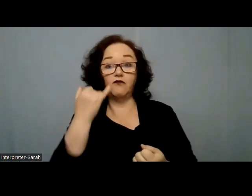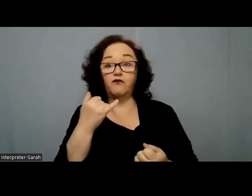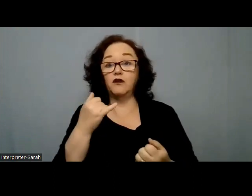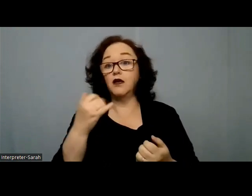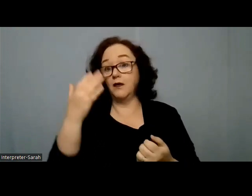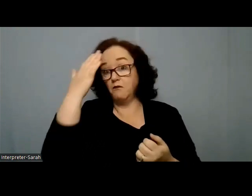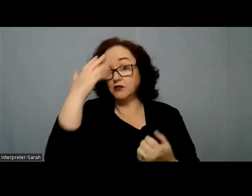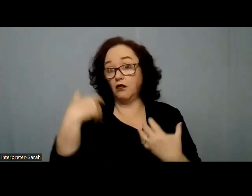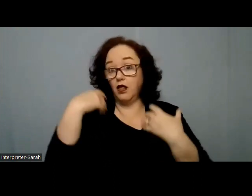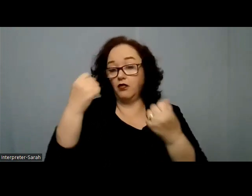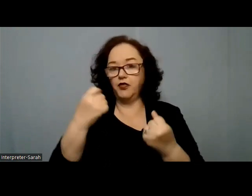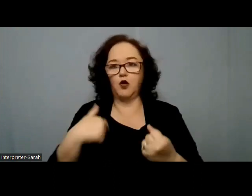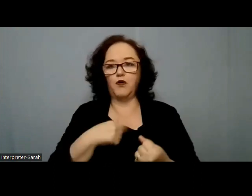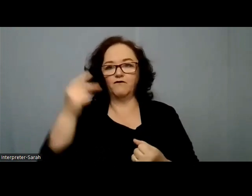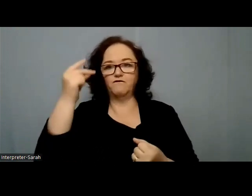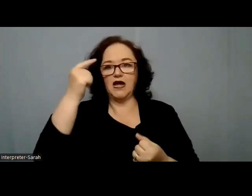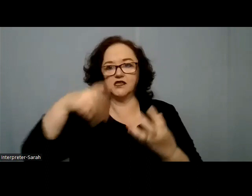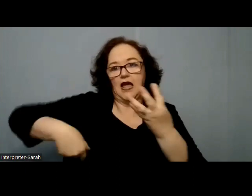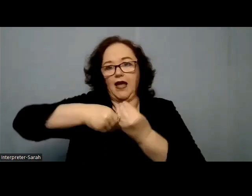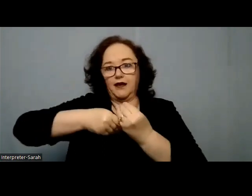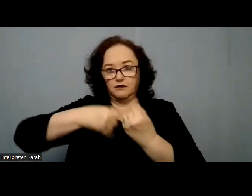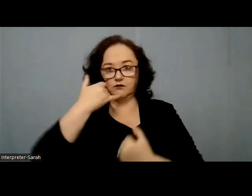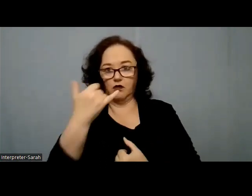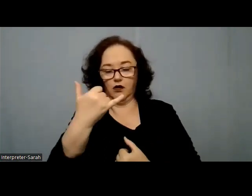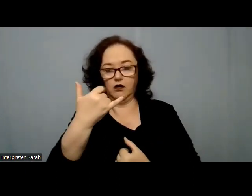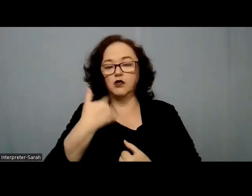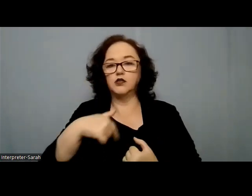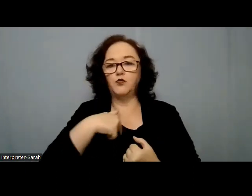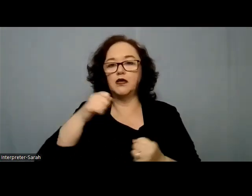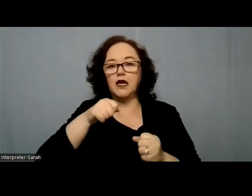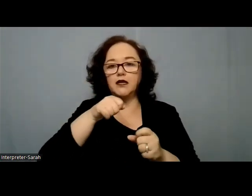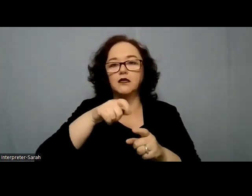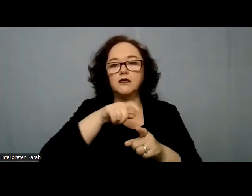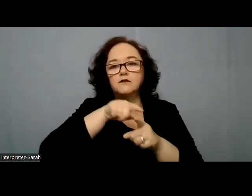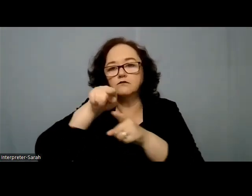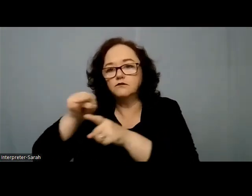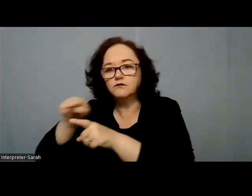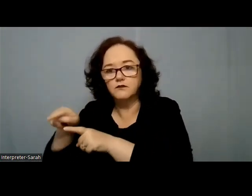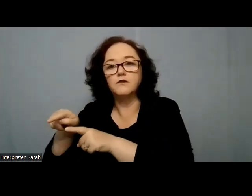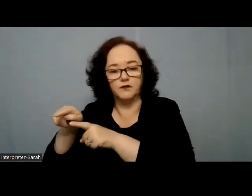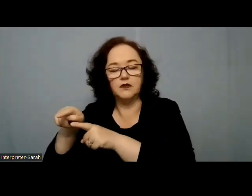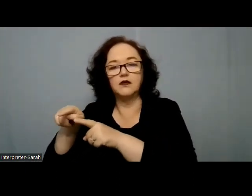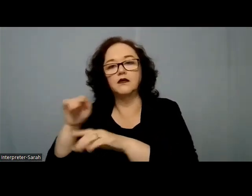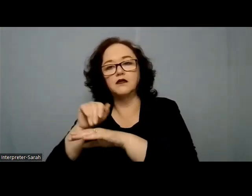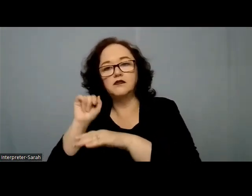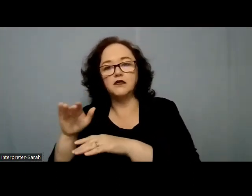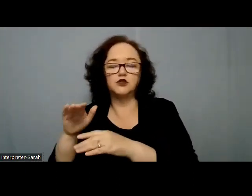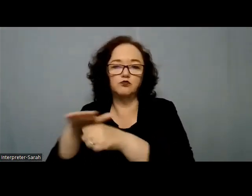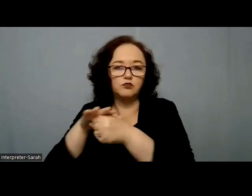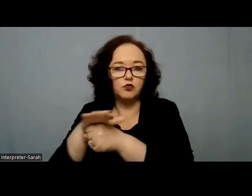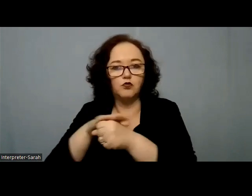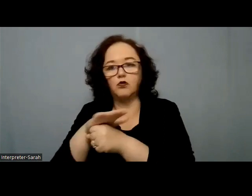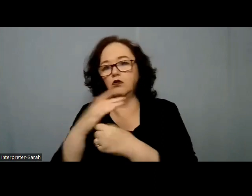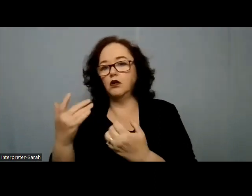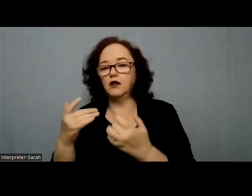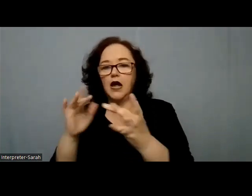so that we may triage the call, may in the background connect them to our mobile crisis outreach team or law enforcement officer